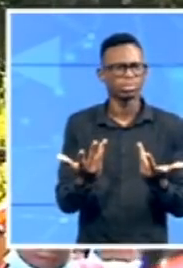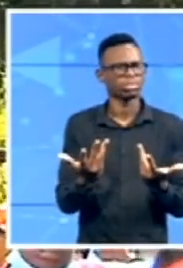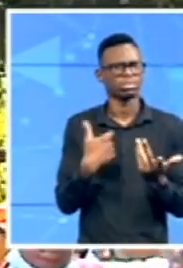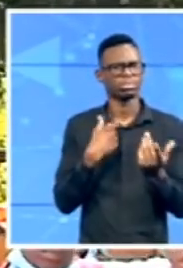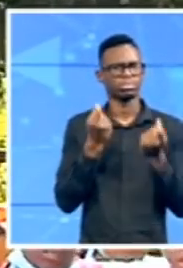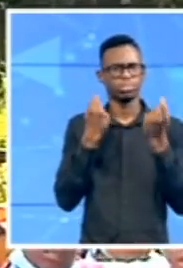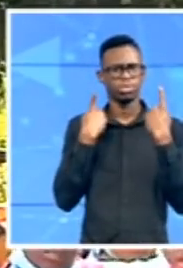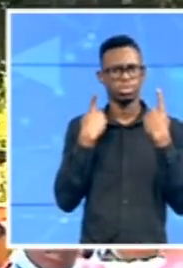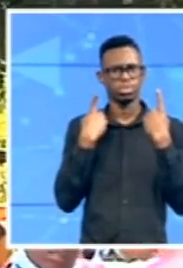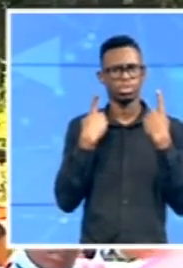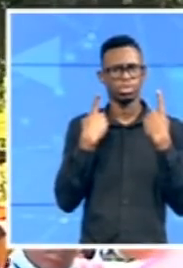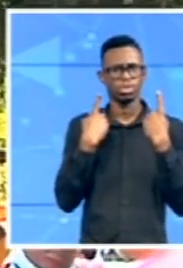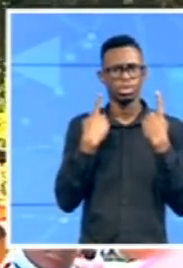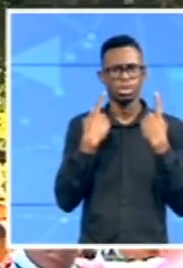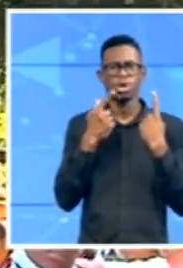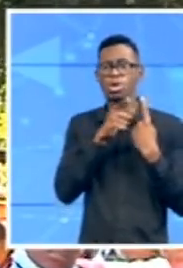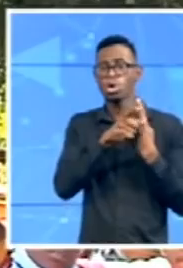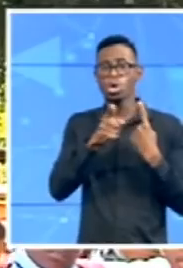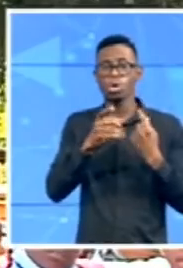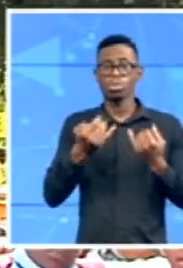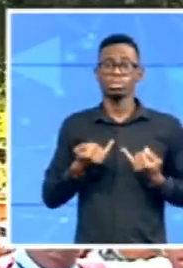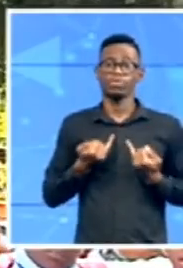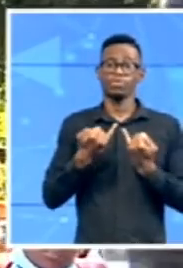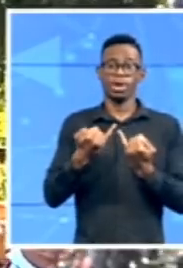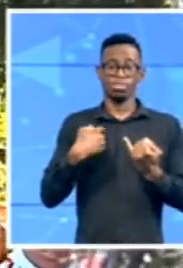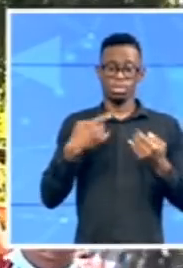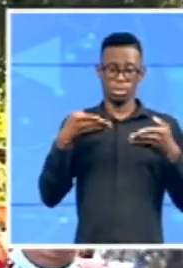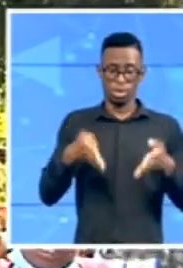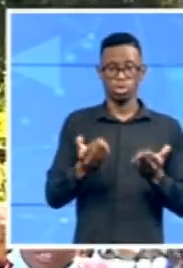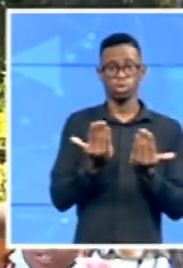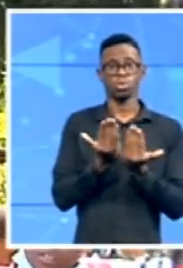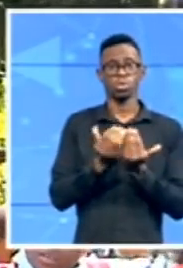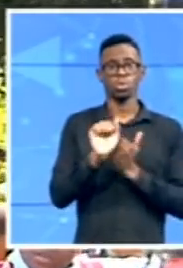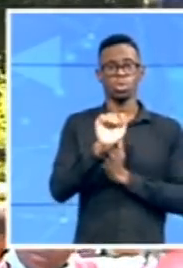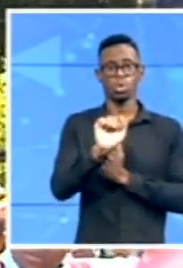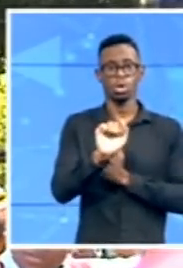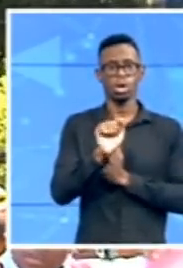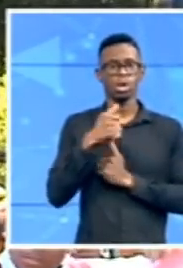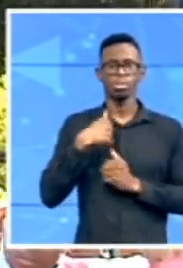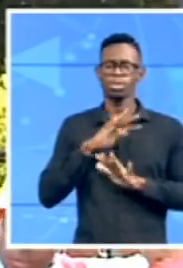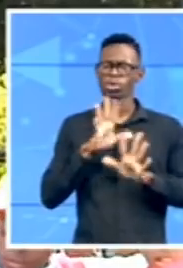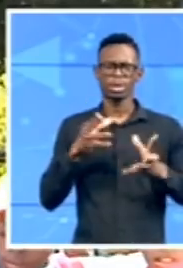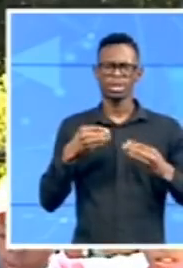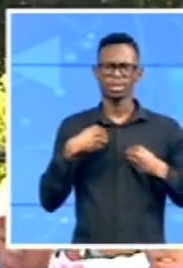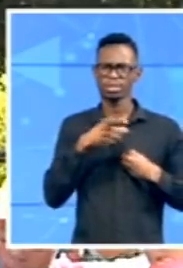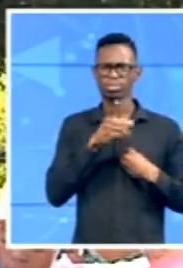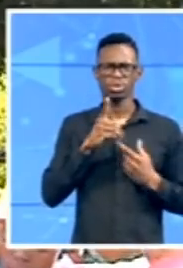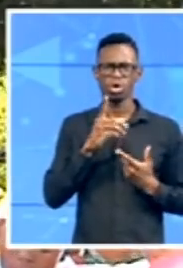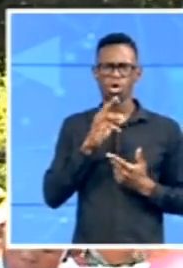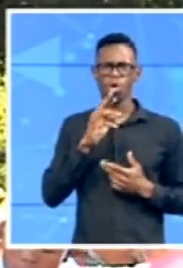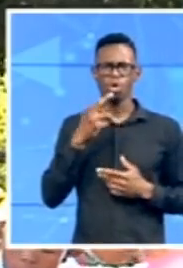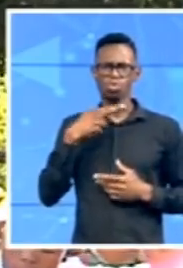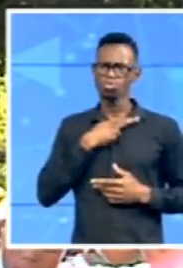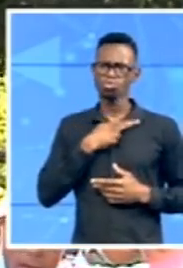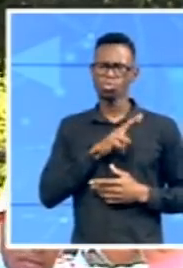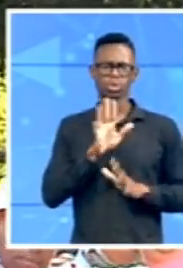invited me to come to a school, I'm not going to tolerate ill discipline. No matter how right you might be,